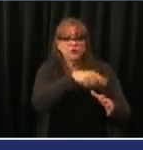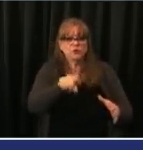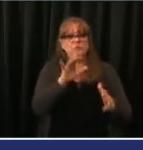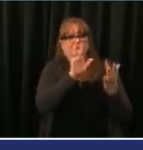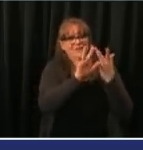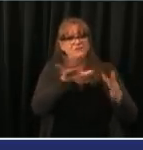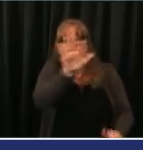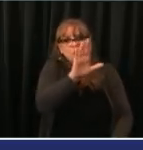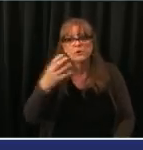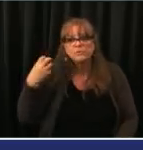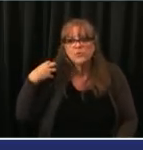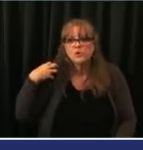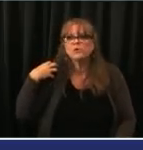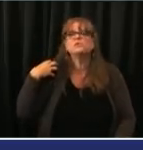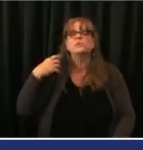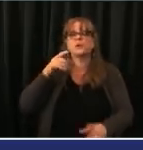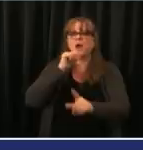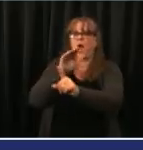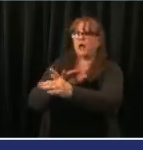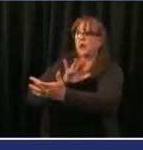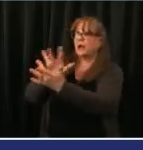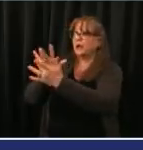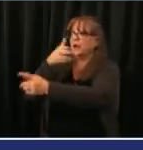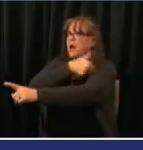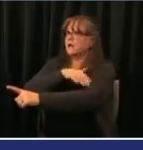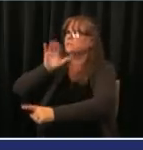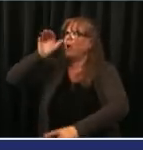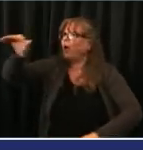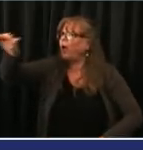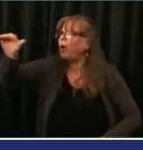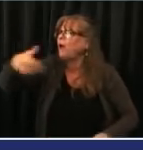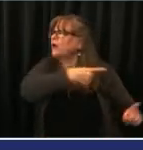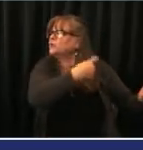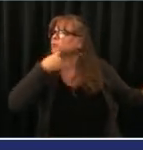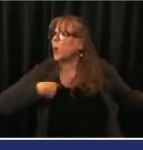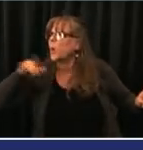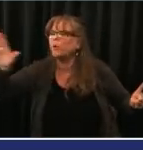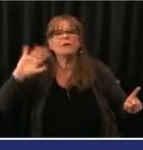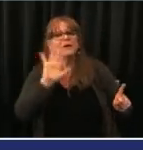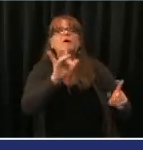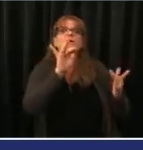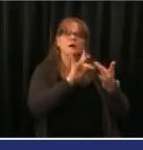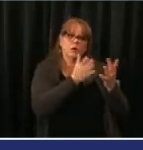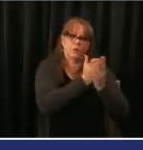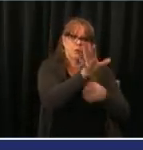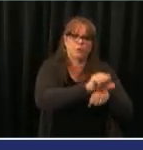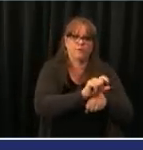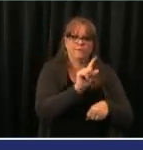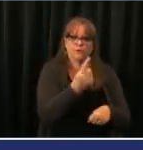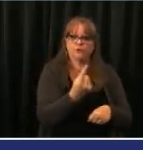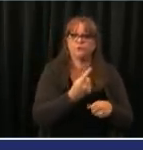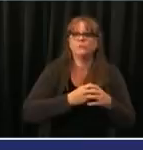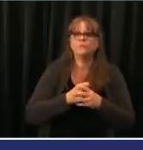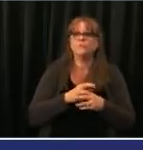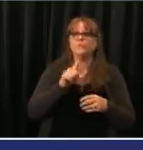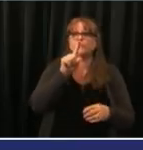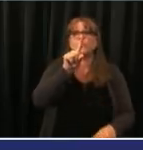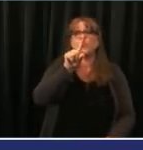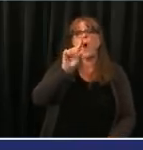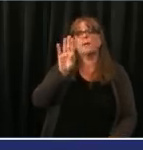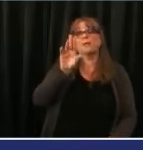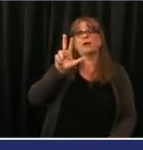directly. Next slide. So moving on to phase 1B3, this is frontline essential workers and